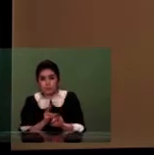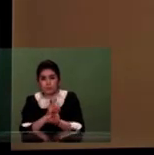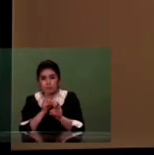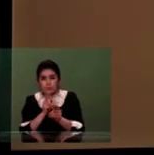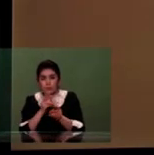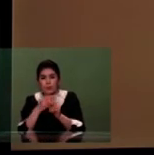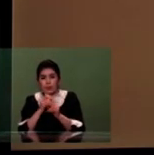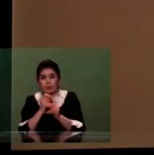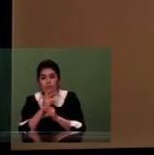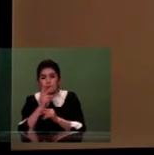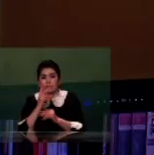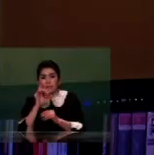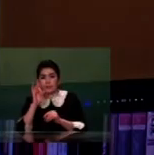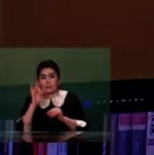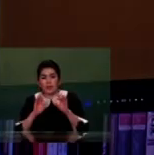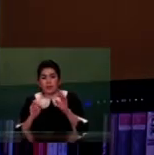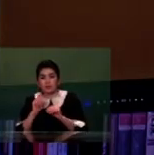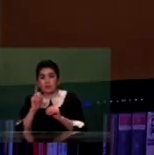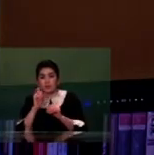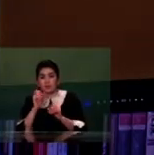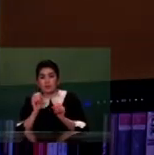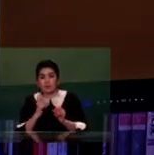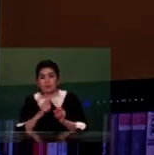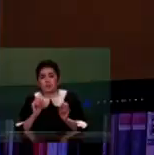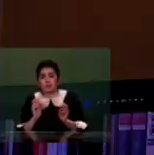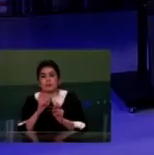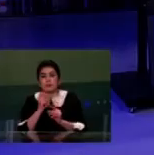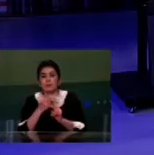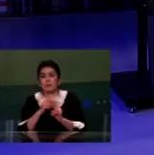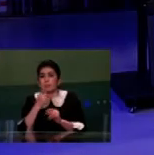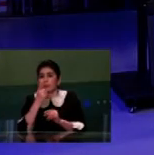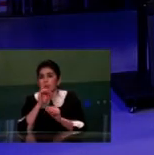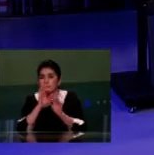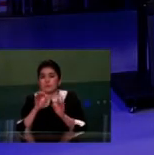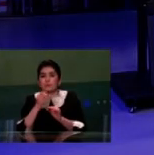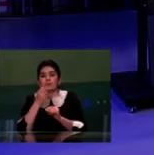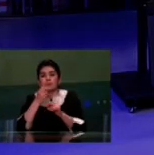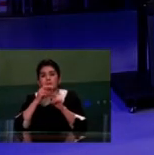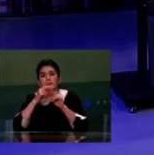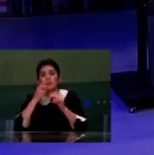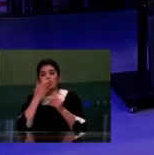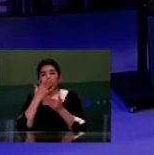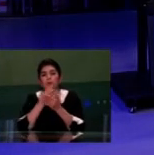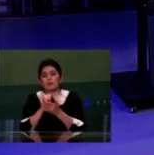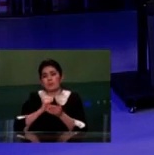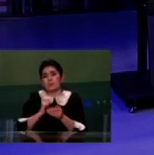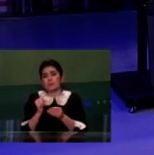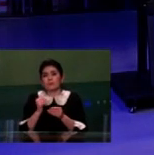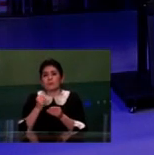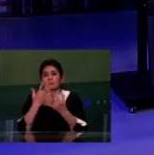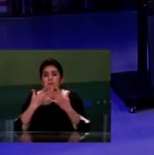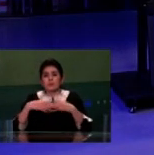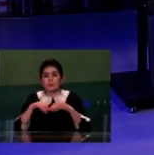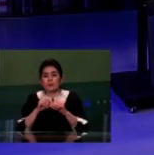nima degani? Bugun men sizga mavzuni tushuntirdim, siz bir marta tushundingiz. Siz o'z do'stlaringiz yoki